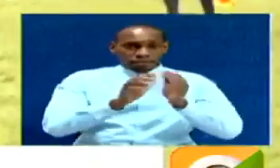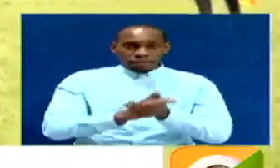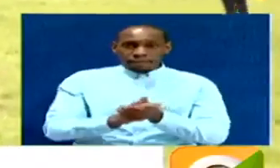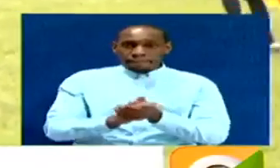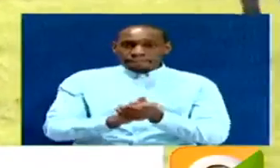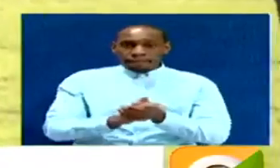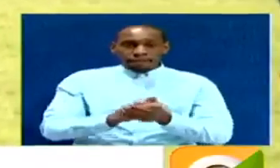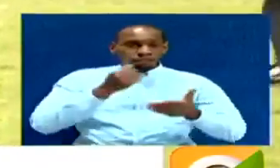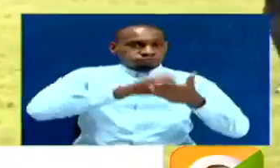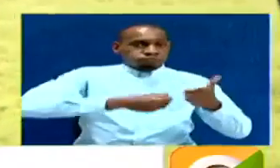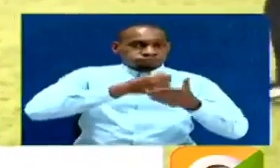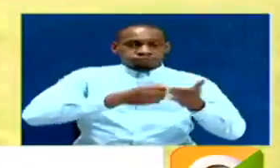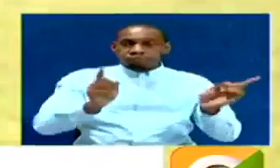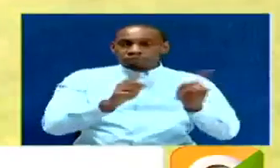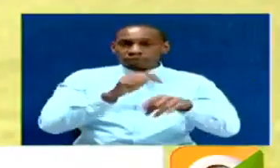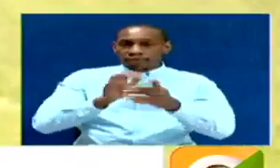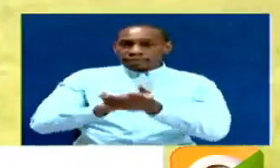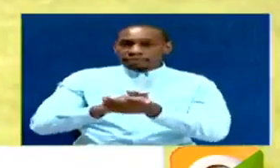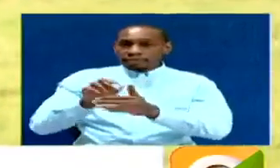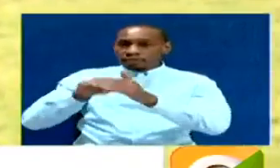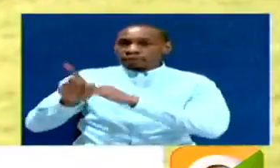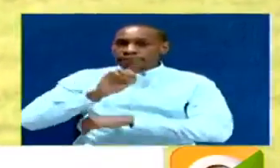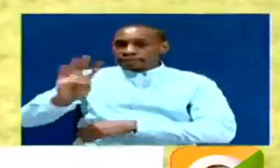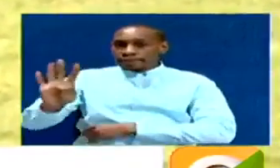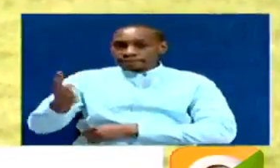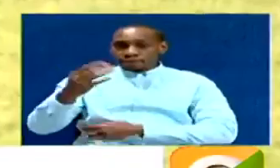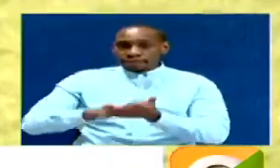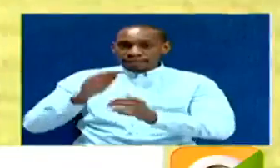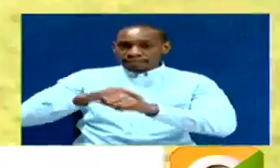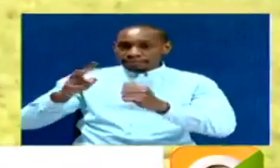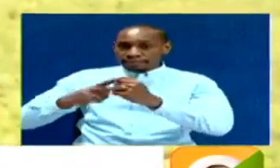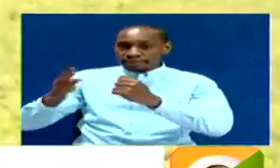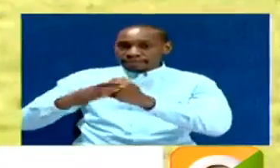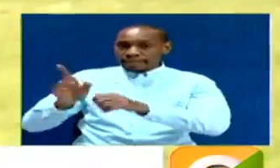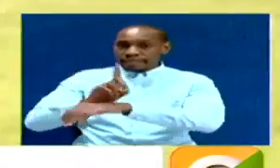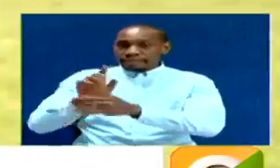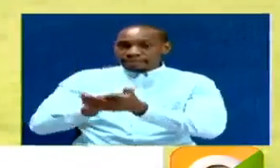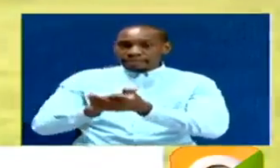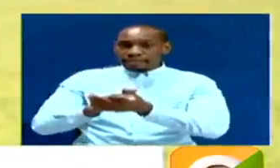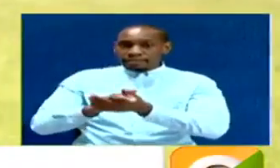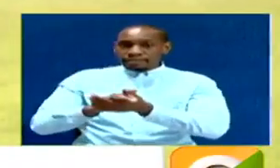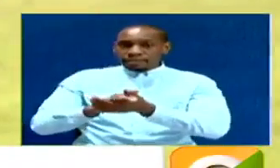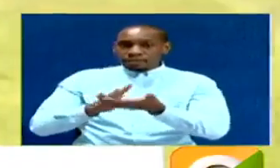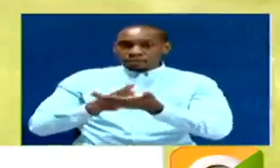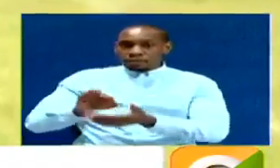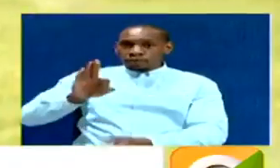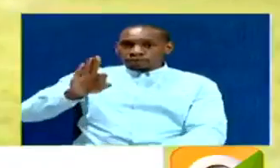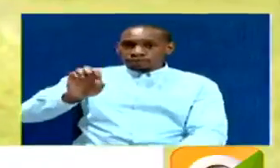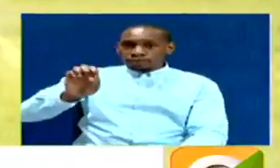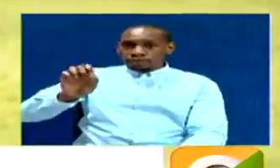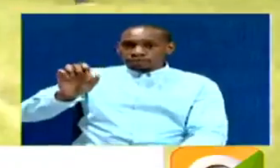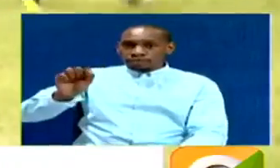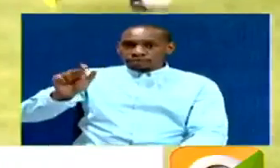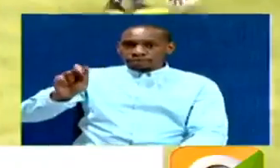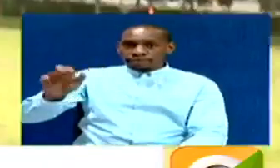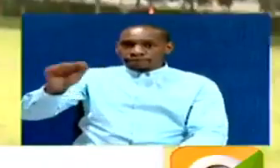The fight back was, however, short-lived when Vegpro scored their fourth goal in the 79th minute, courtesy of a Festus Amaya